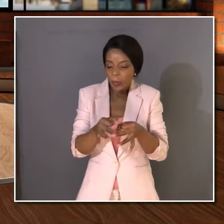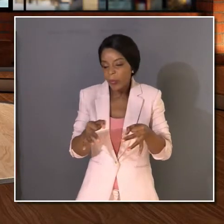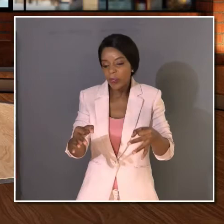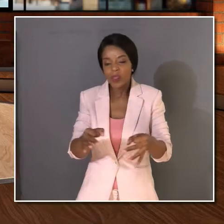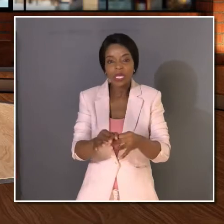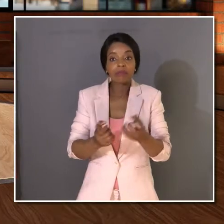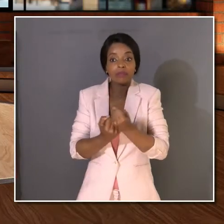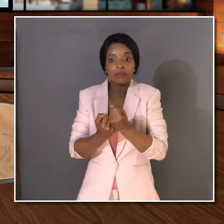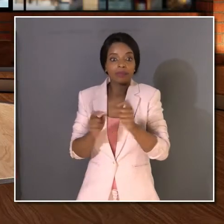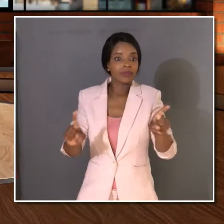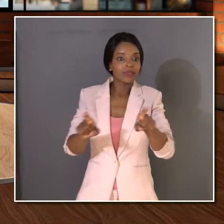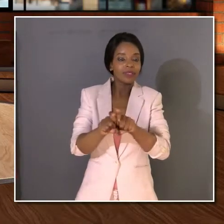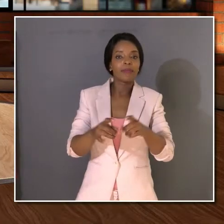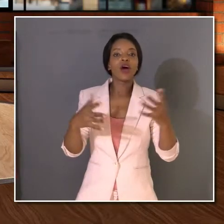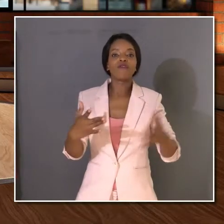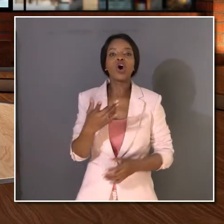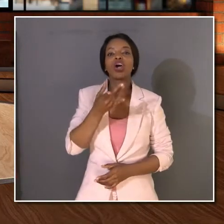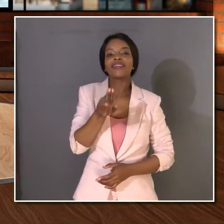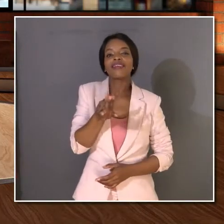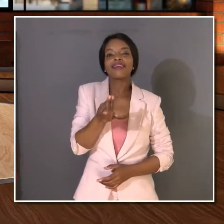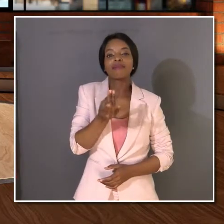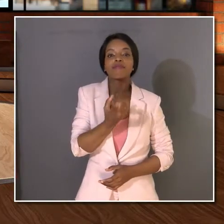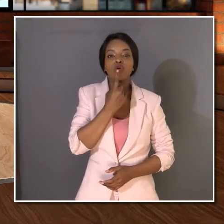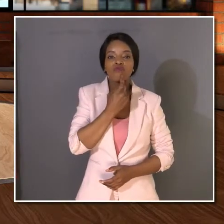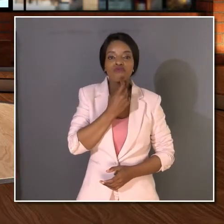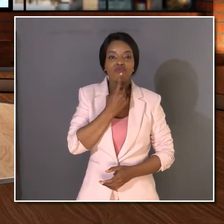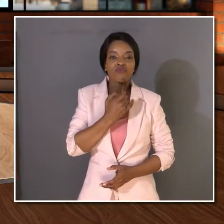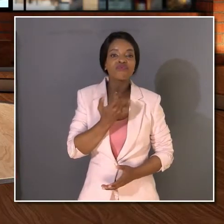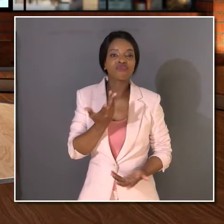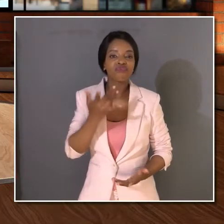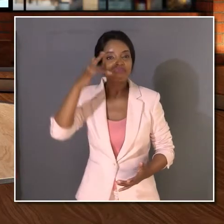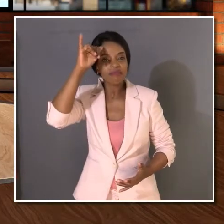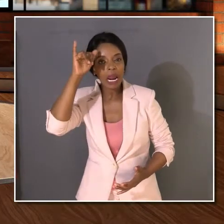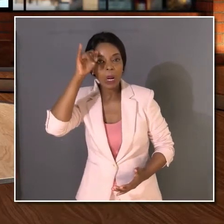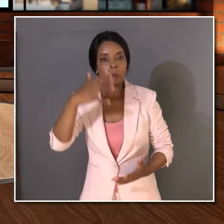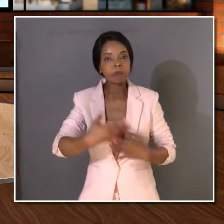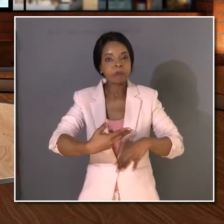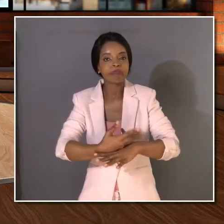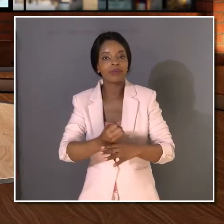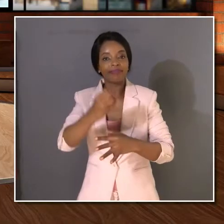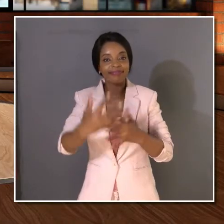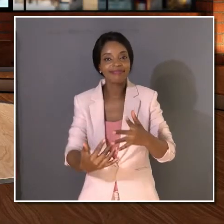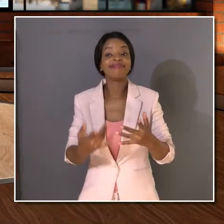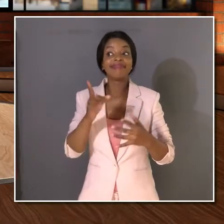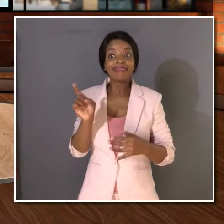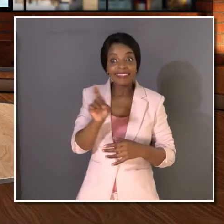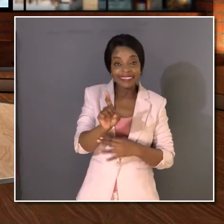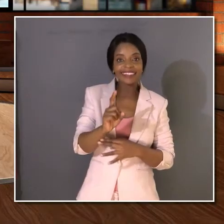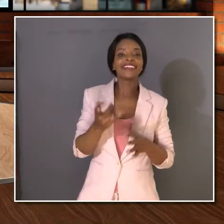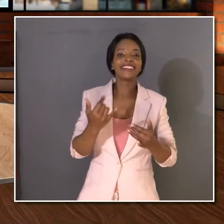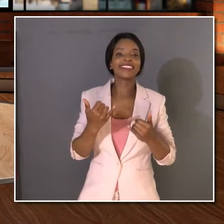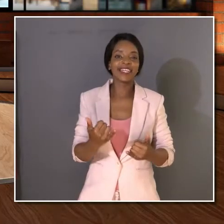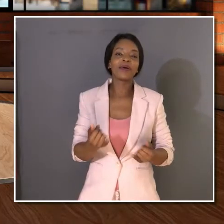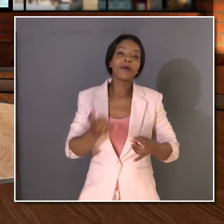market access for red meat producers. A vegetarian who now produces red meat has come first